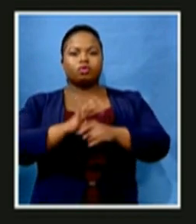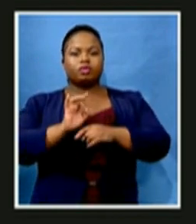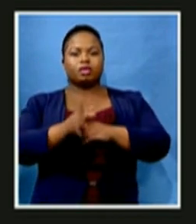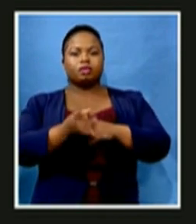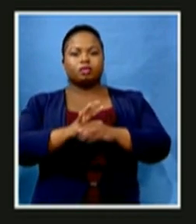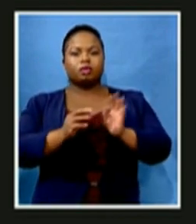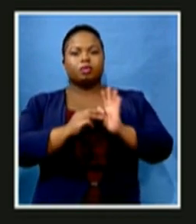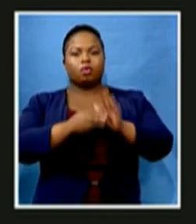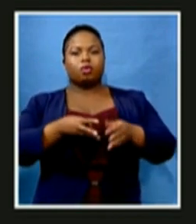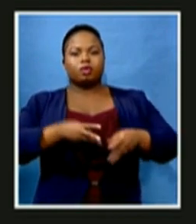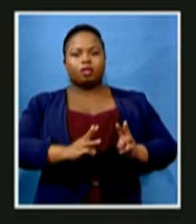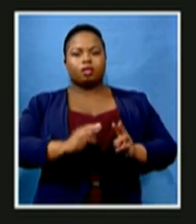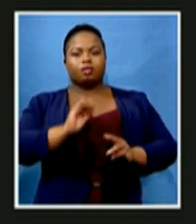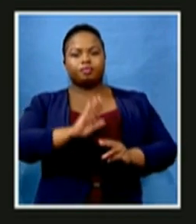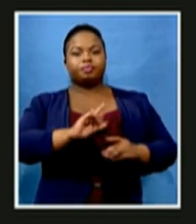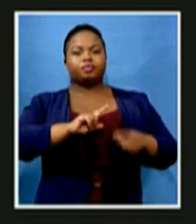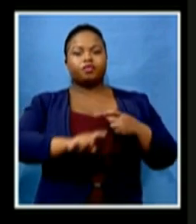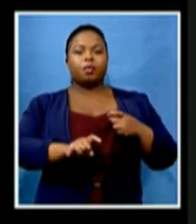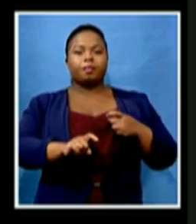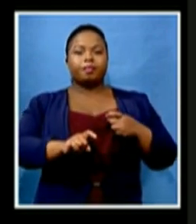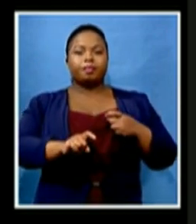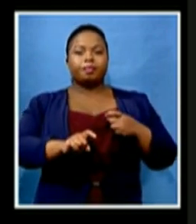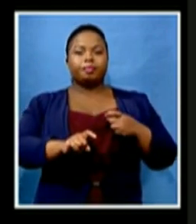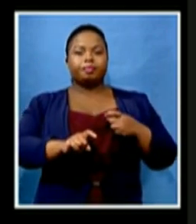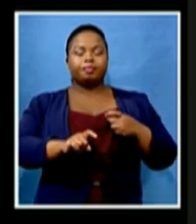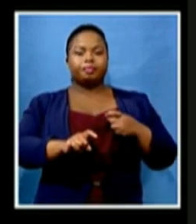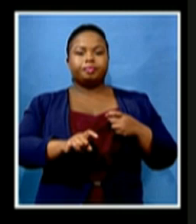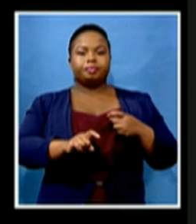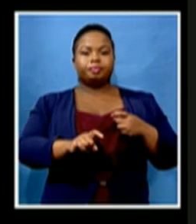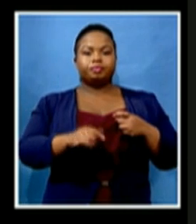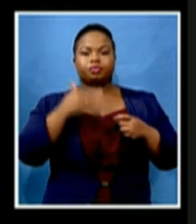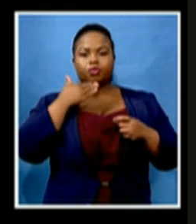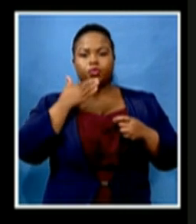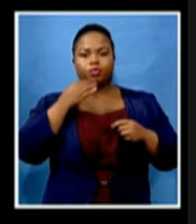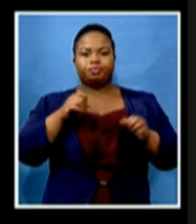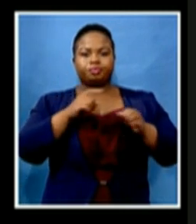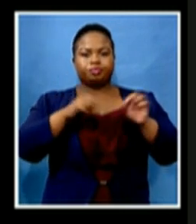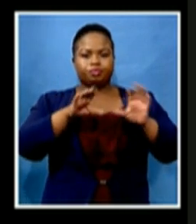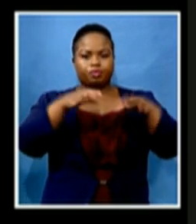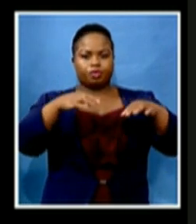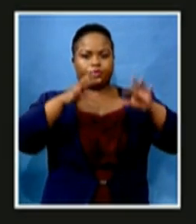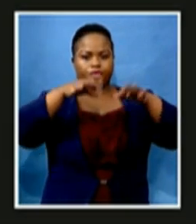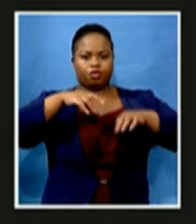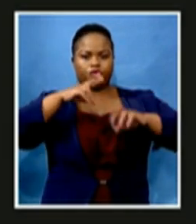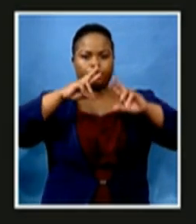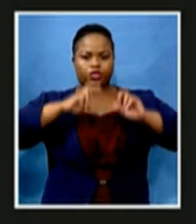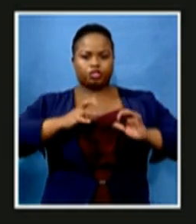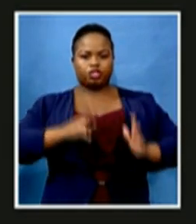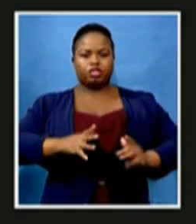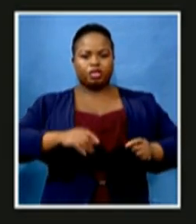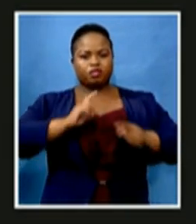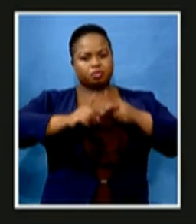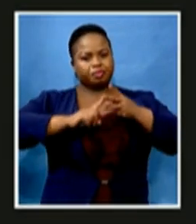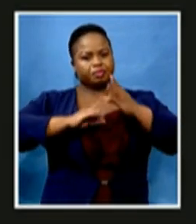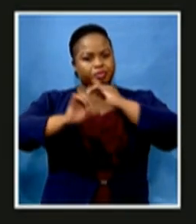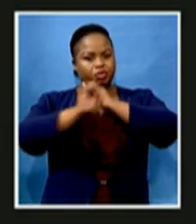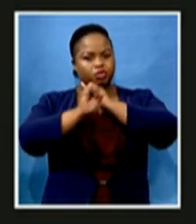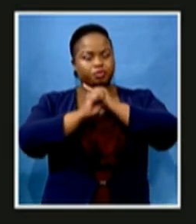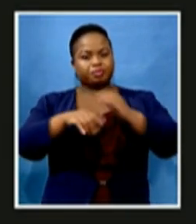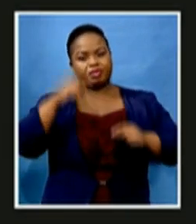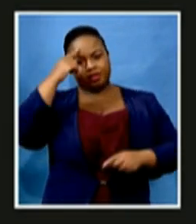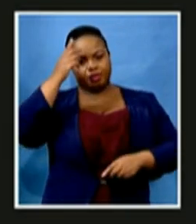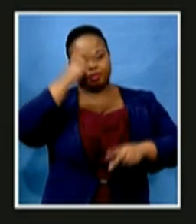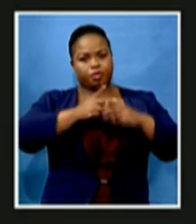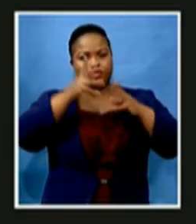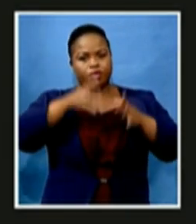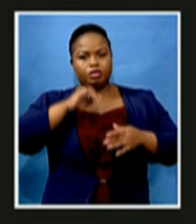a group of researchers from various institutions. I think Professor Juliet Palliam is going to be doing this presentation. So,